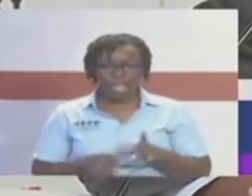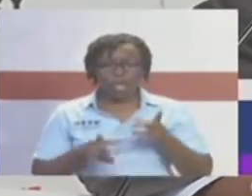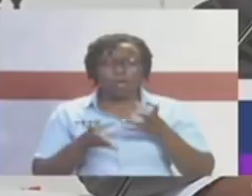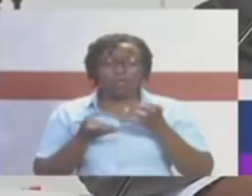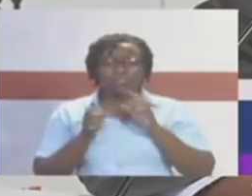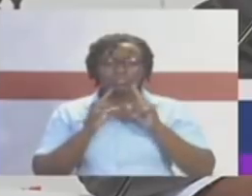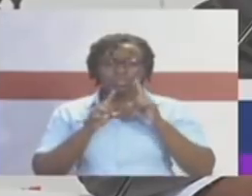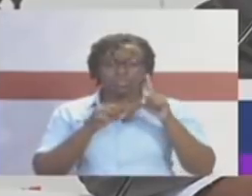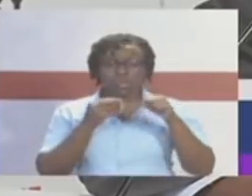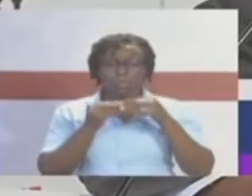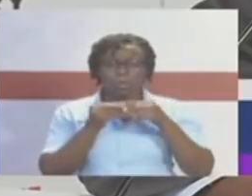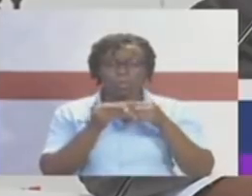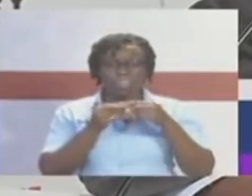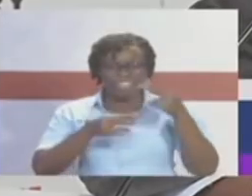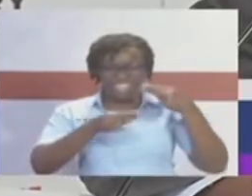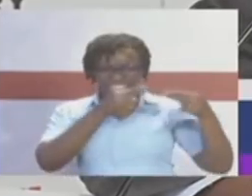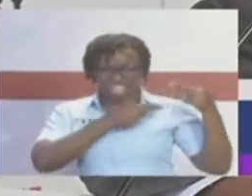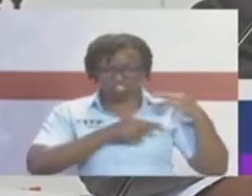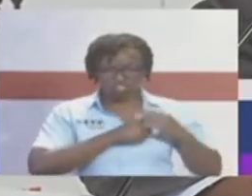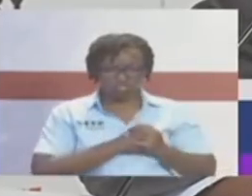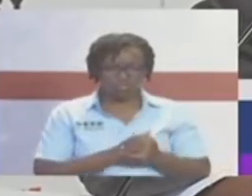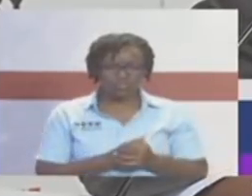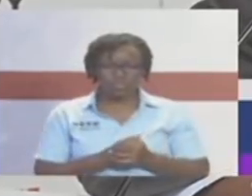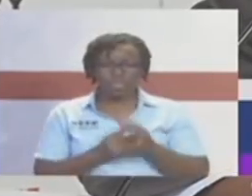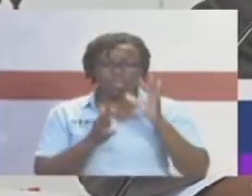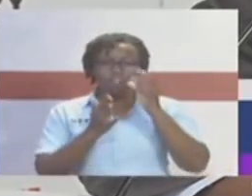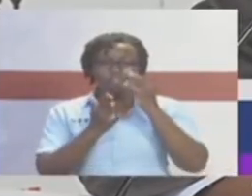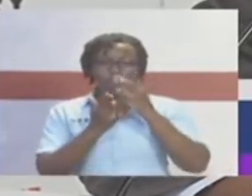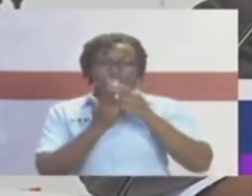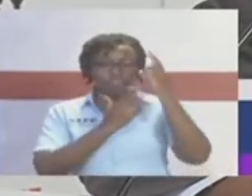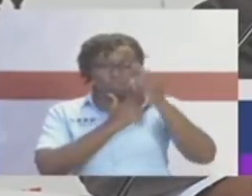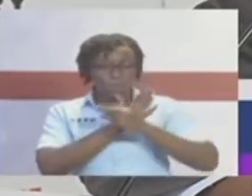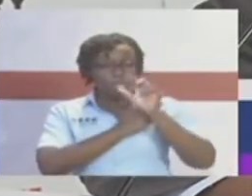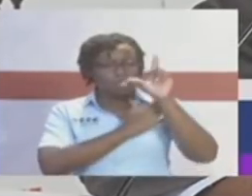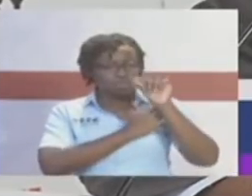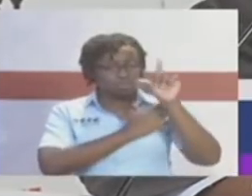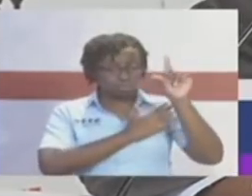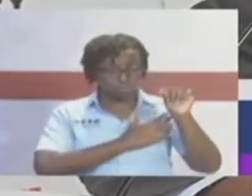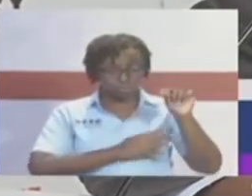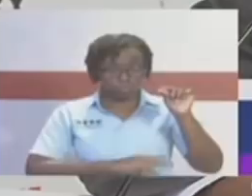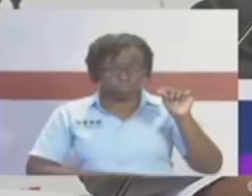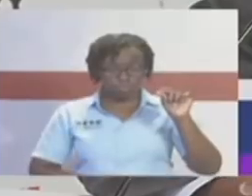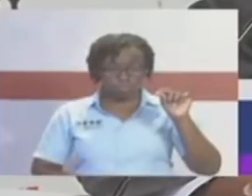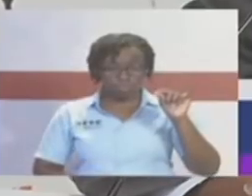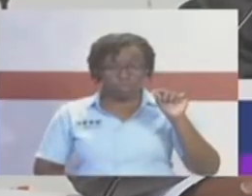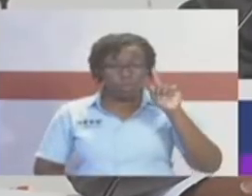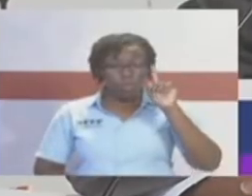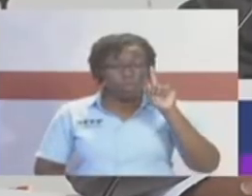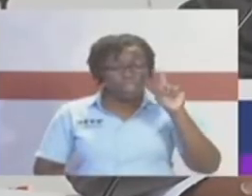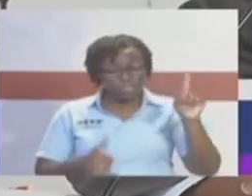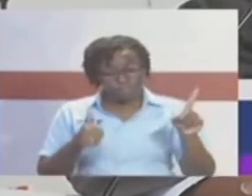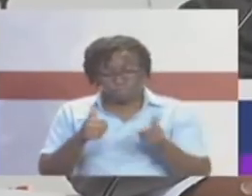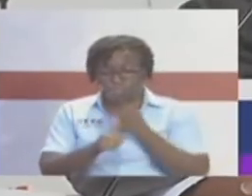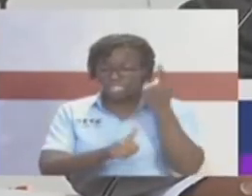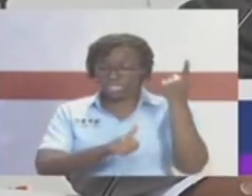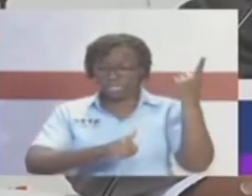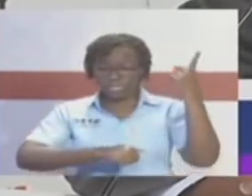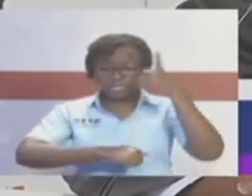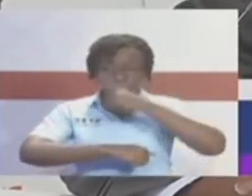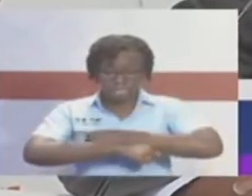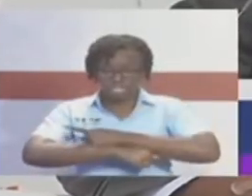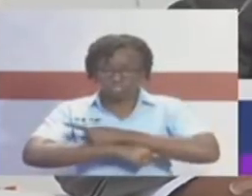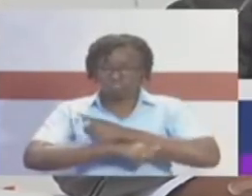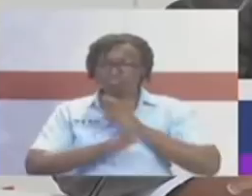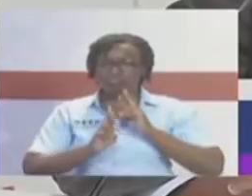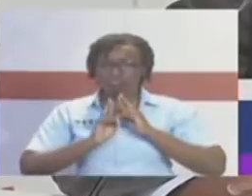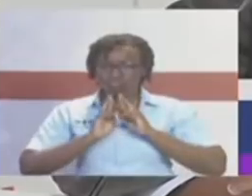colleague Dr. Burgess did. In February of 2020, one of the first deaths that was reported